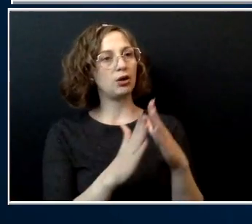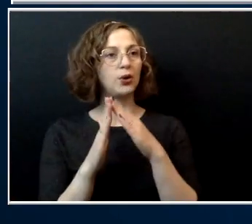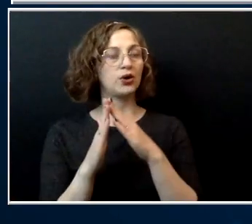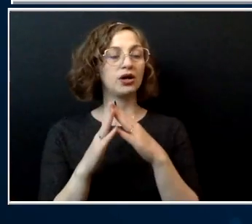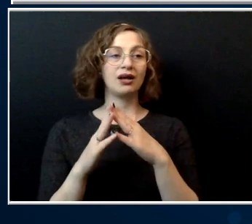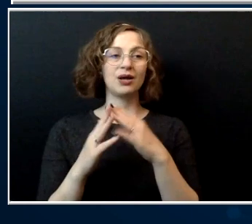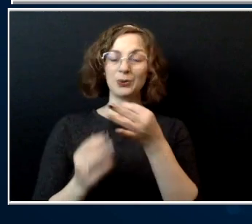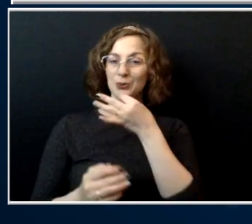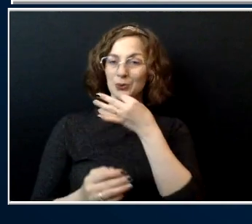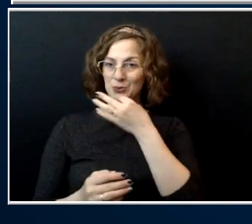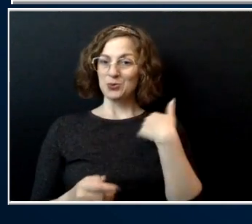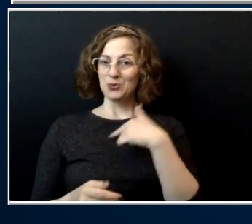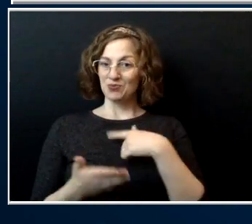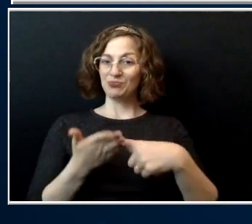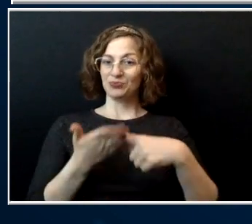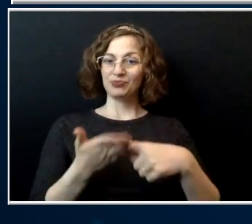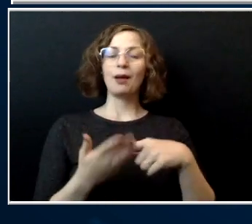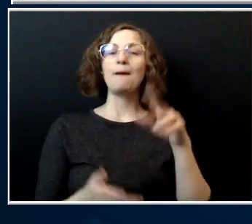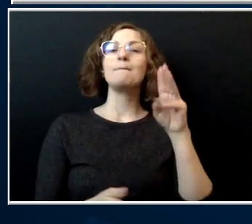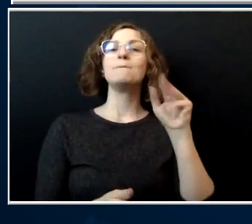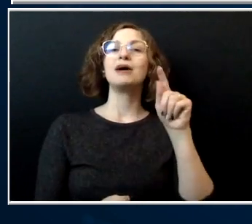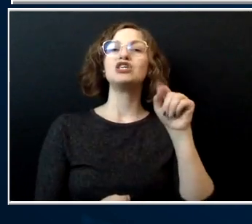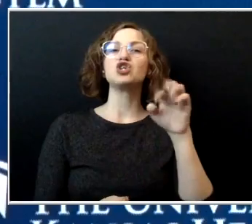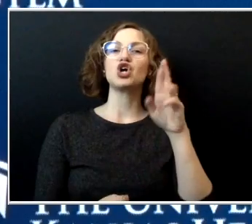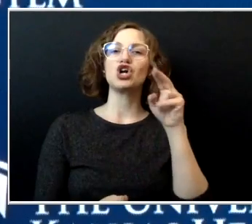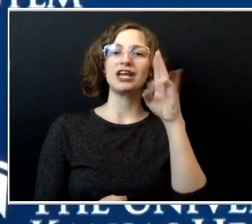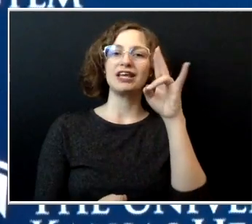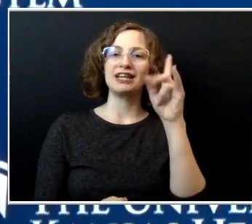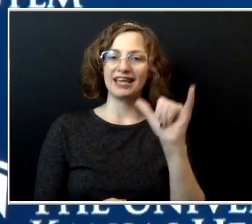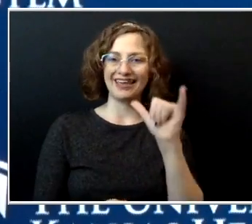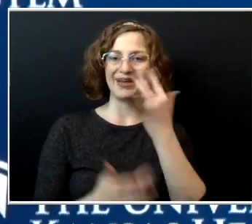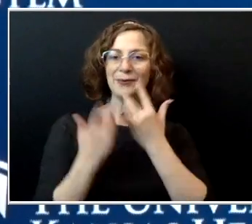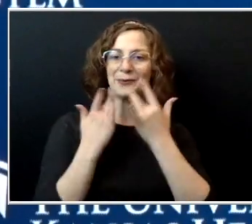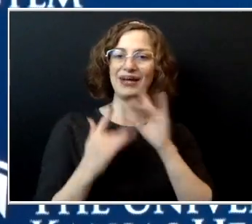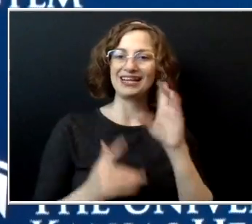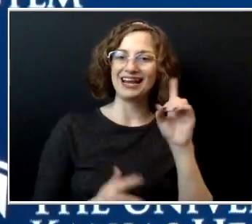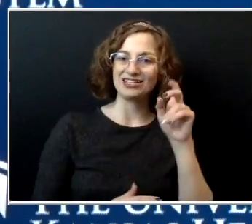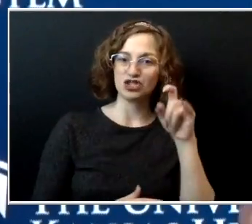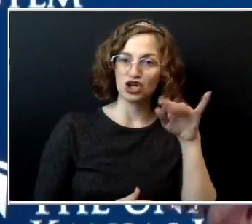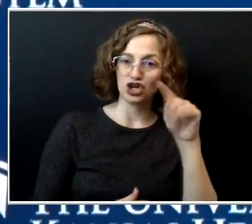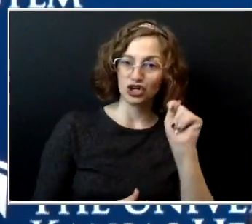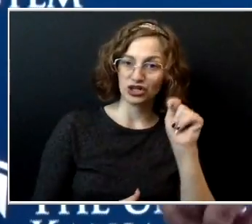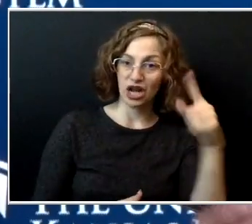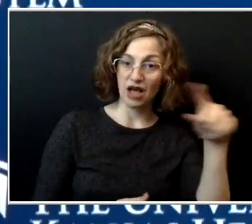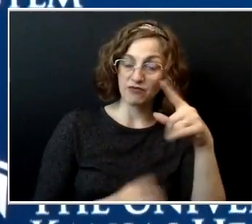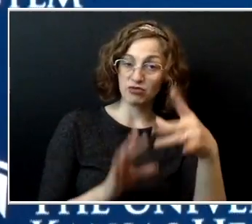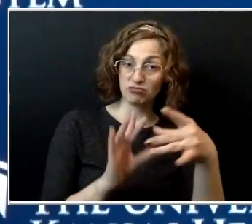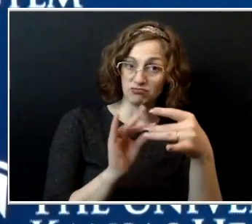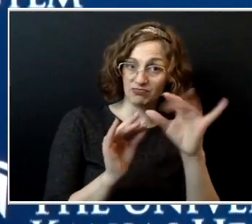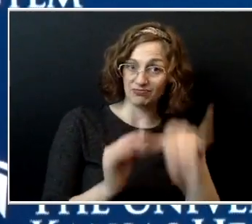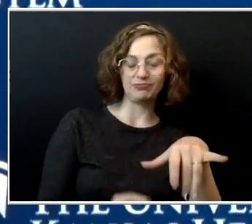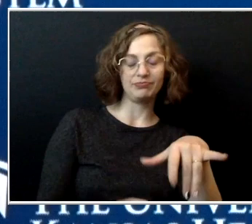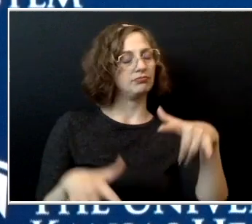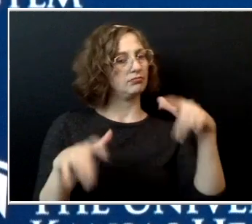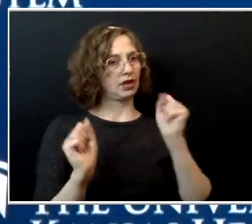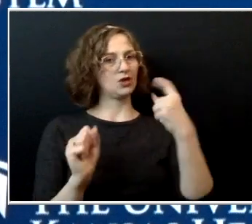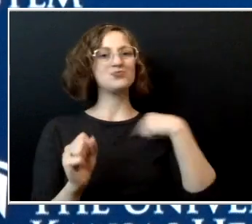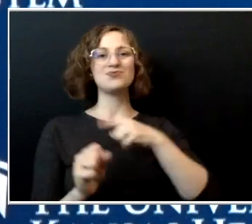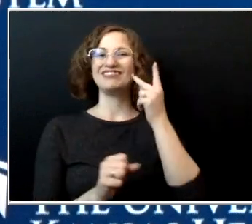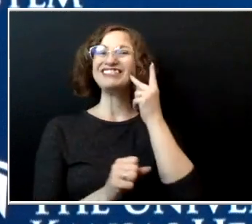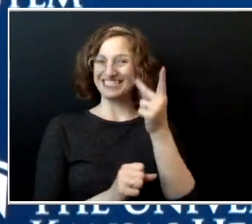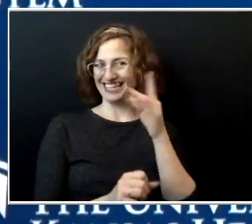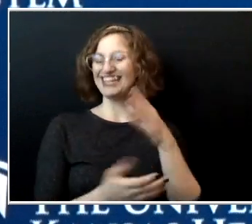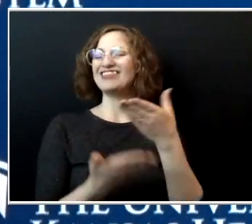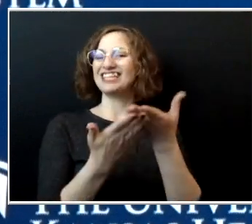Has the Care Collaborative talked about that at all? We absolutely have, and we've certainly seen the data that Dr. Kennedy and others will be talking about this